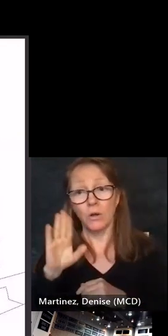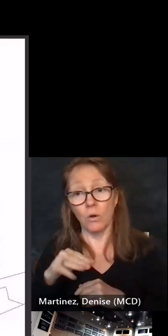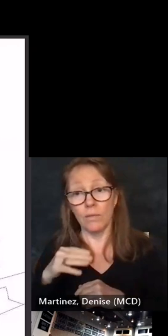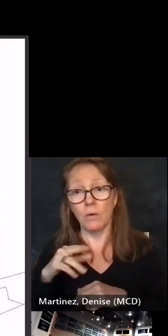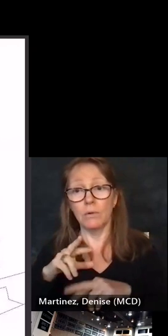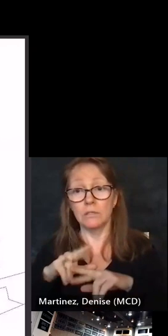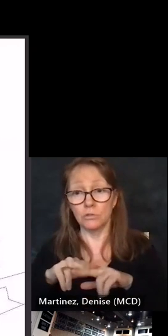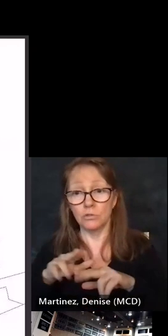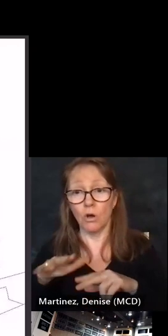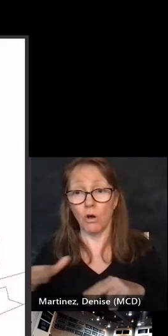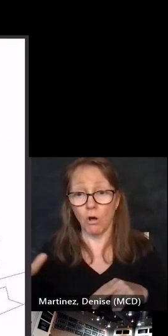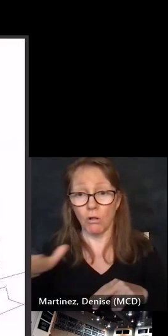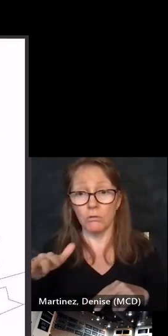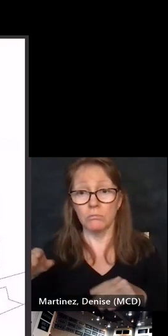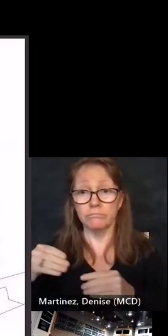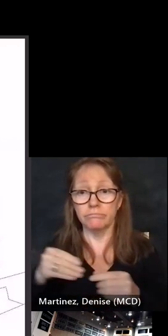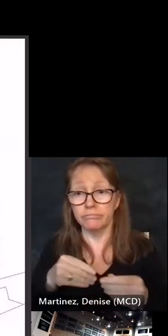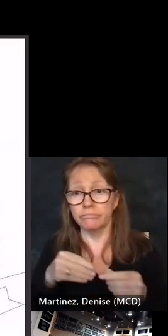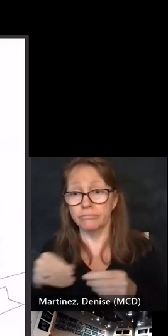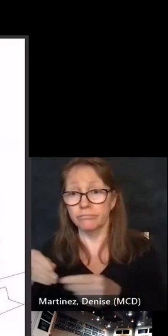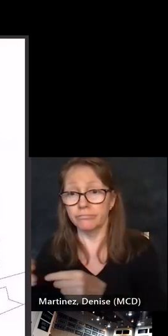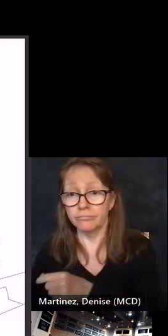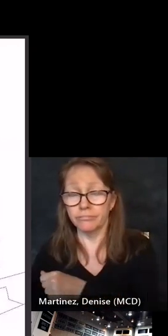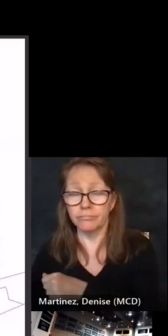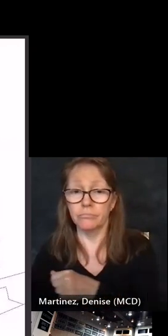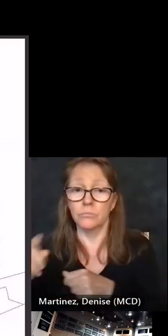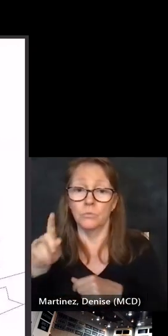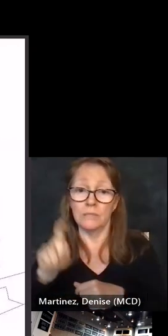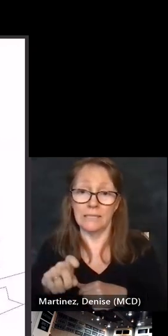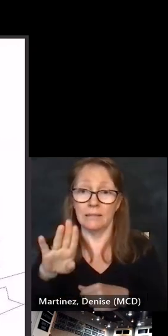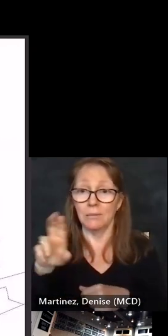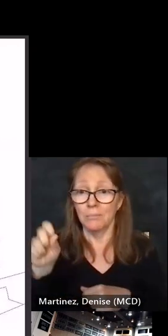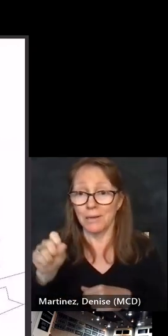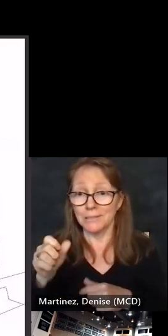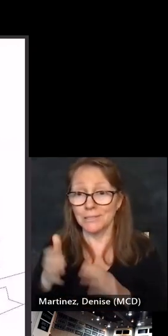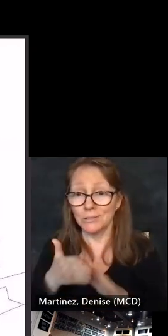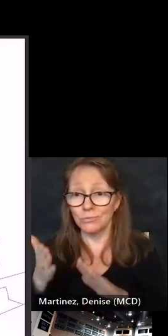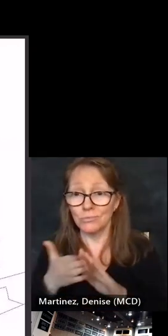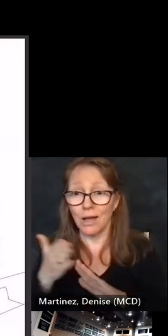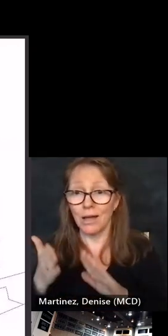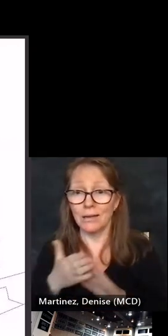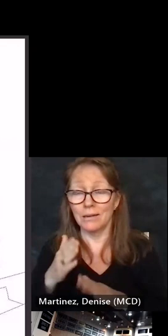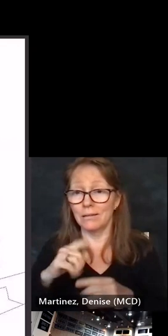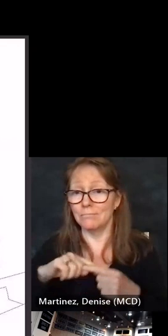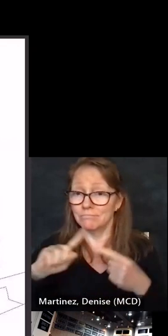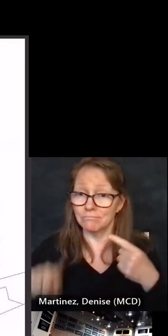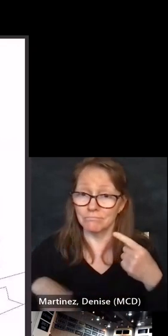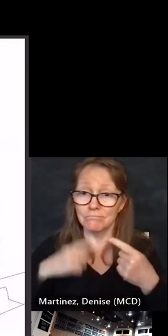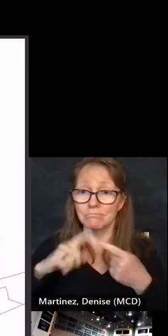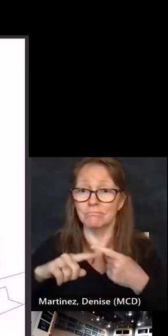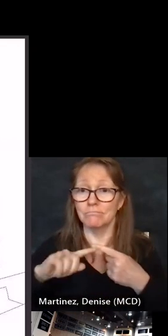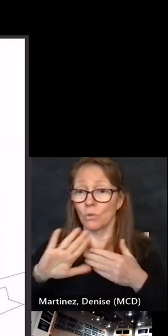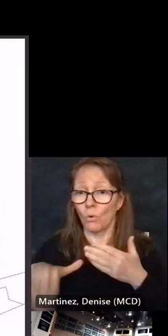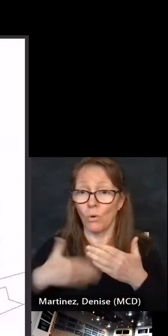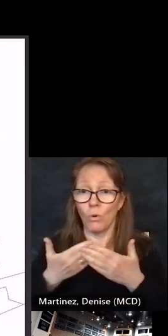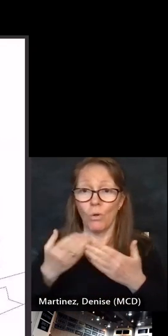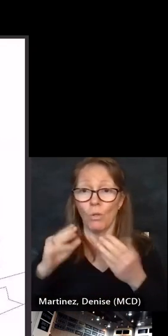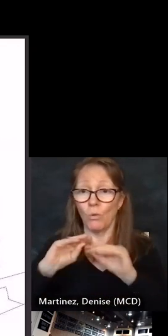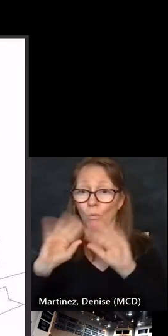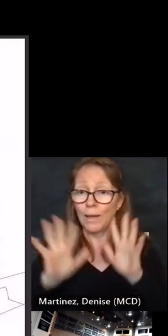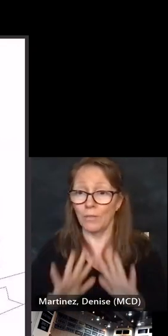the DPW too for our buses to run, you know, in all weather to make sure we're getting folks where they need to go.